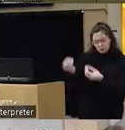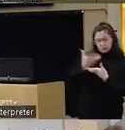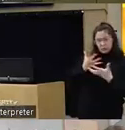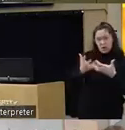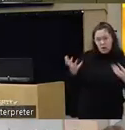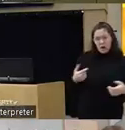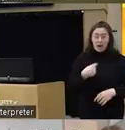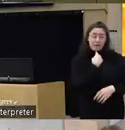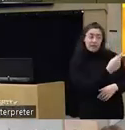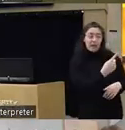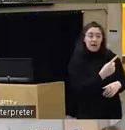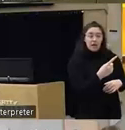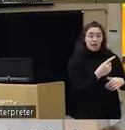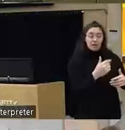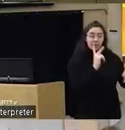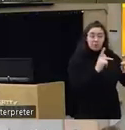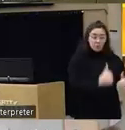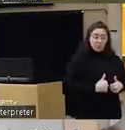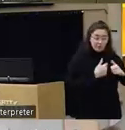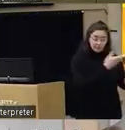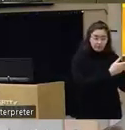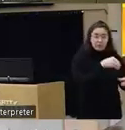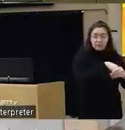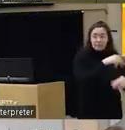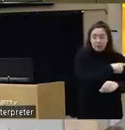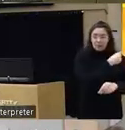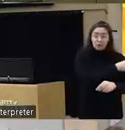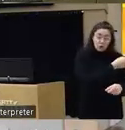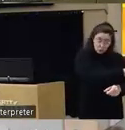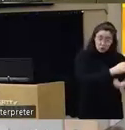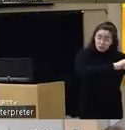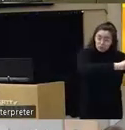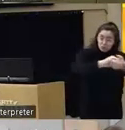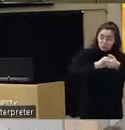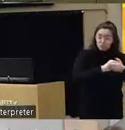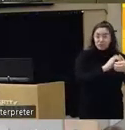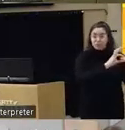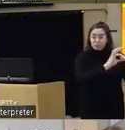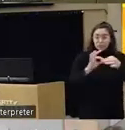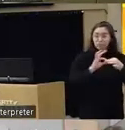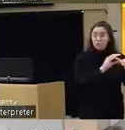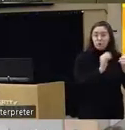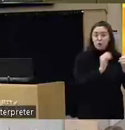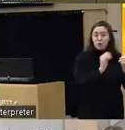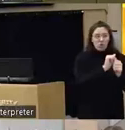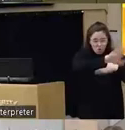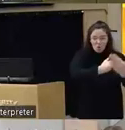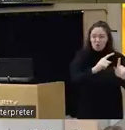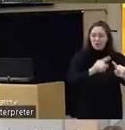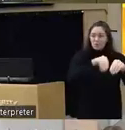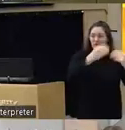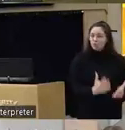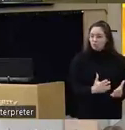I work with, you know, when we're starting, you really are developing a relationship with all the providers and the practice, and you're